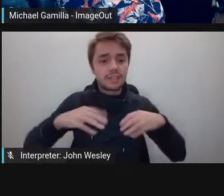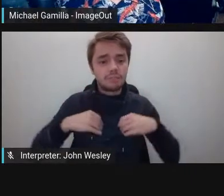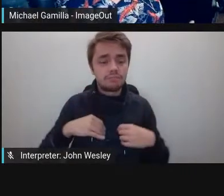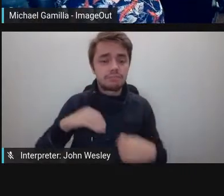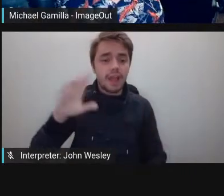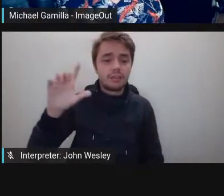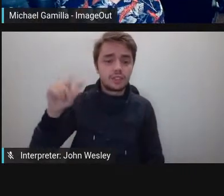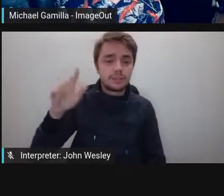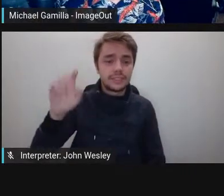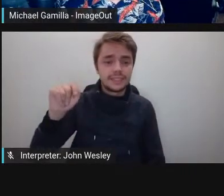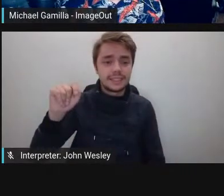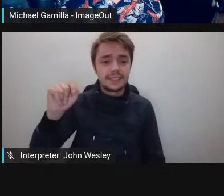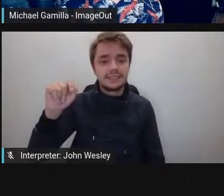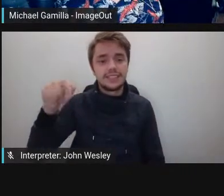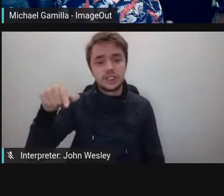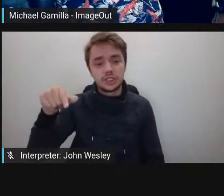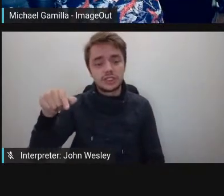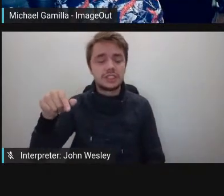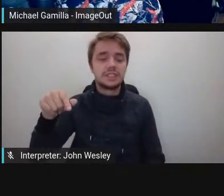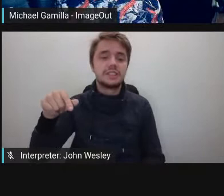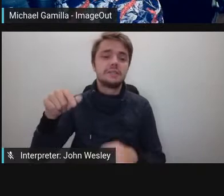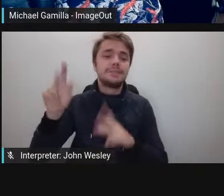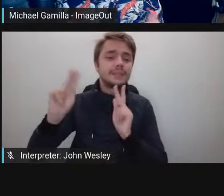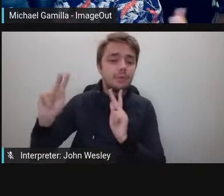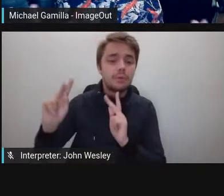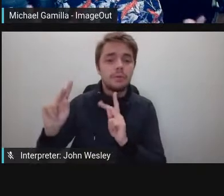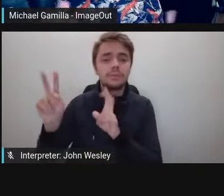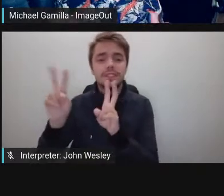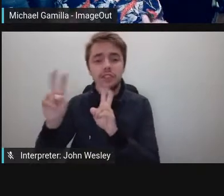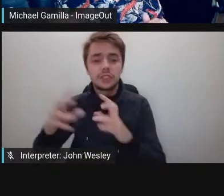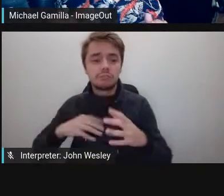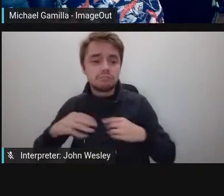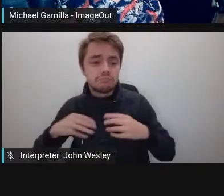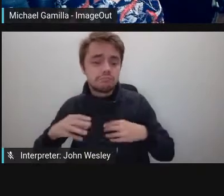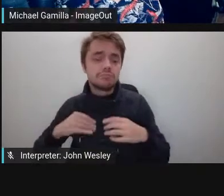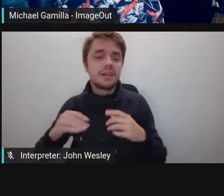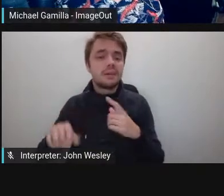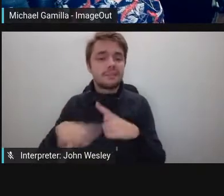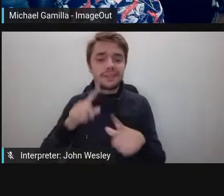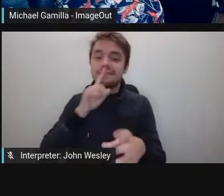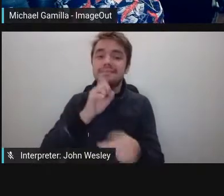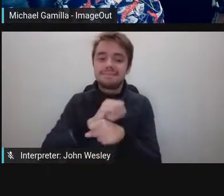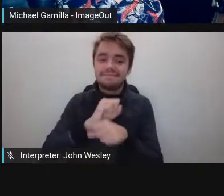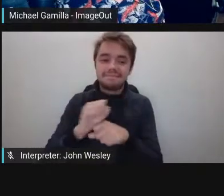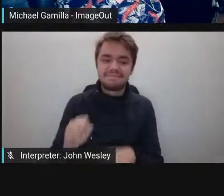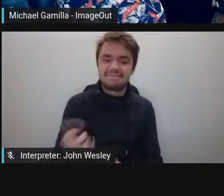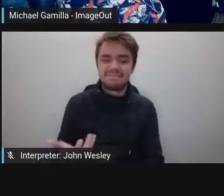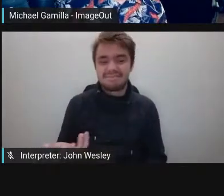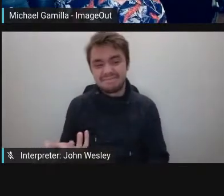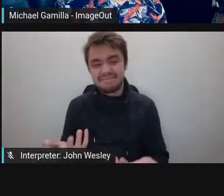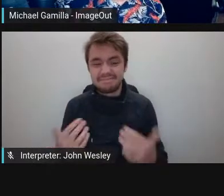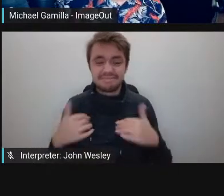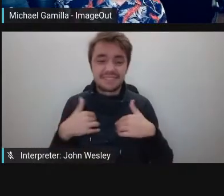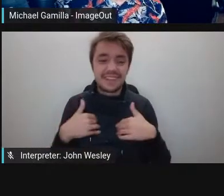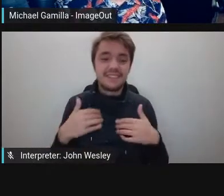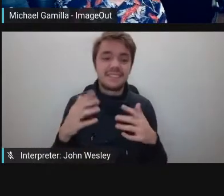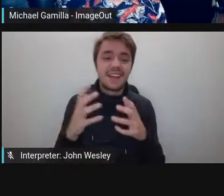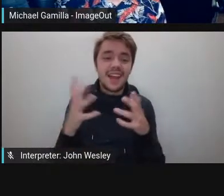LGBTQ people or issues, but in reality, there's still a lot of